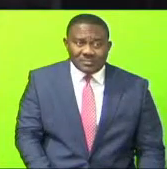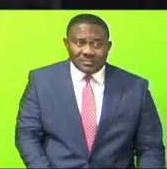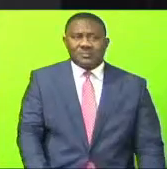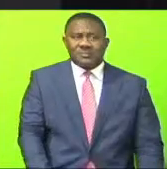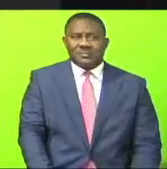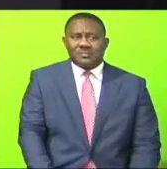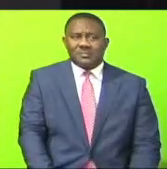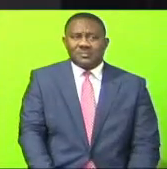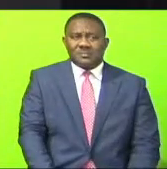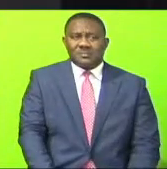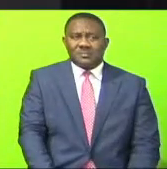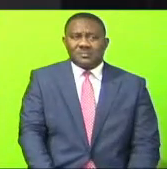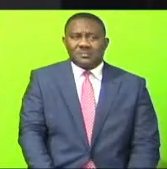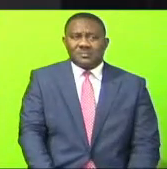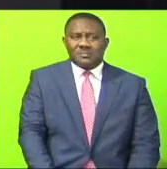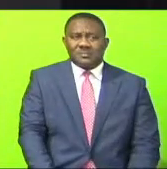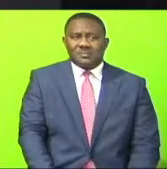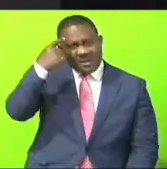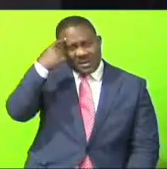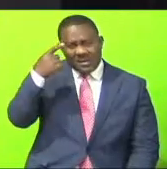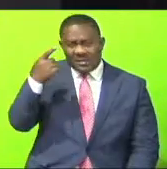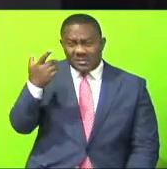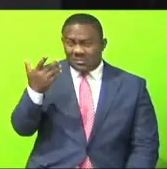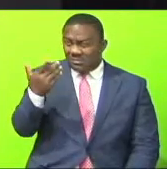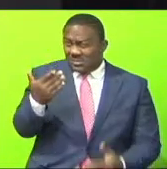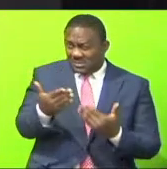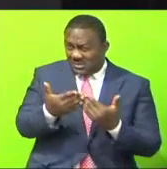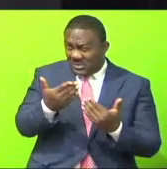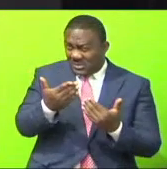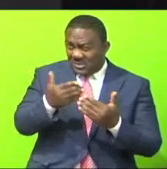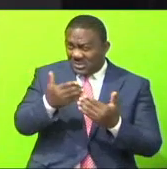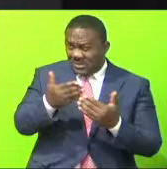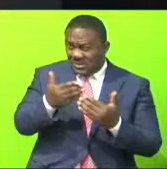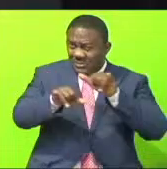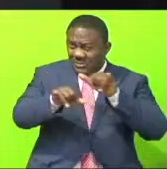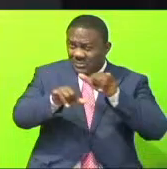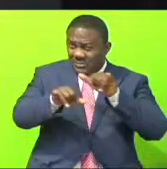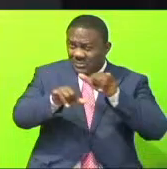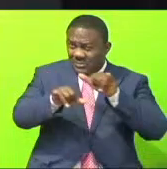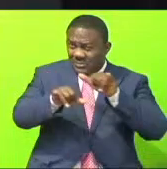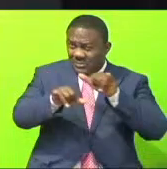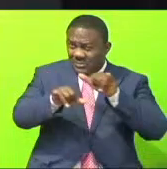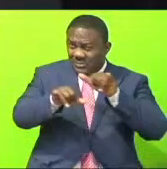not a rubber stamp to come and repeat matters of yesterday, and he can't do